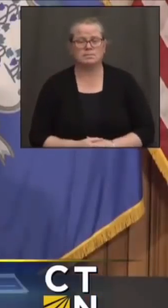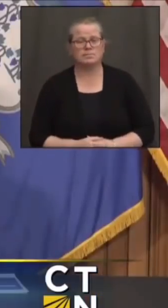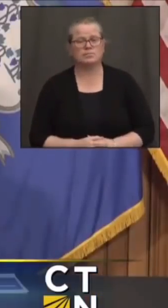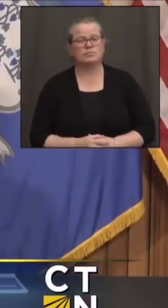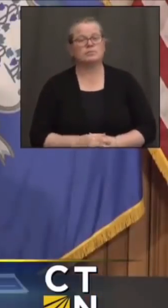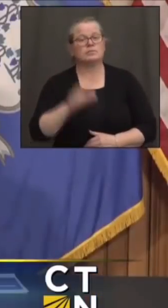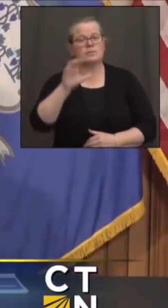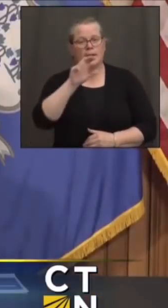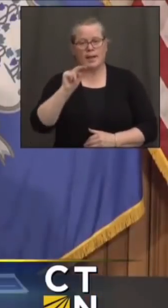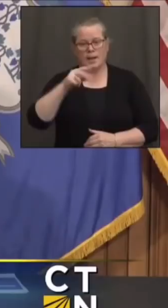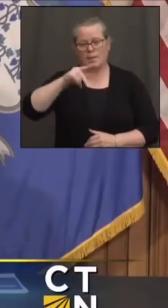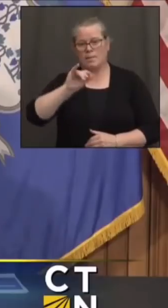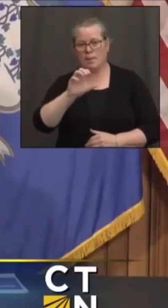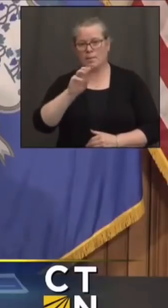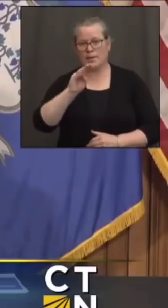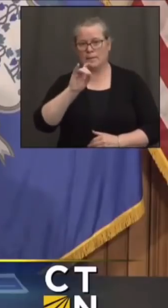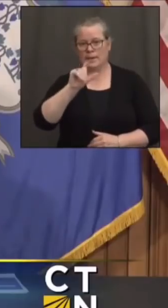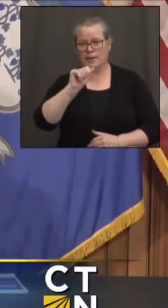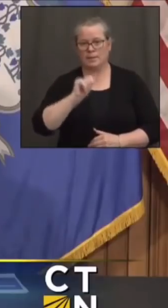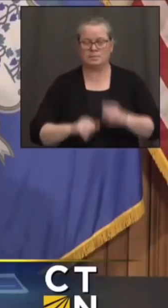Connecticut Public Media.